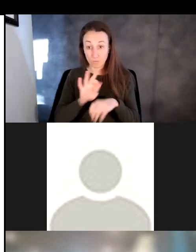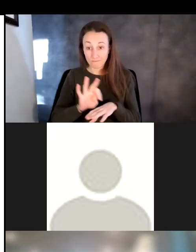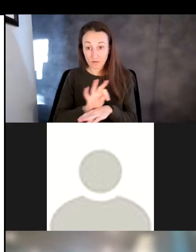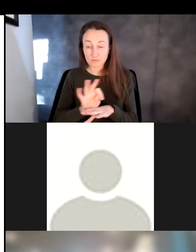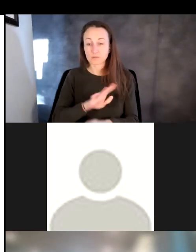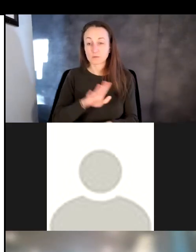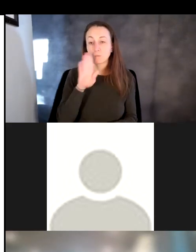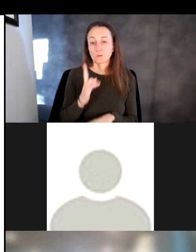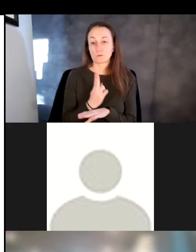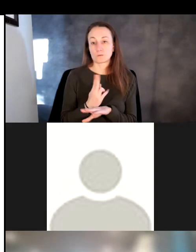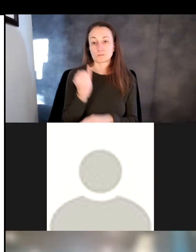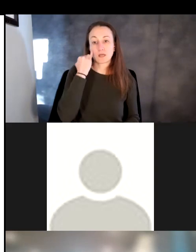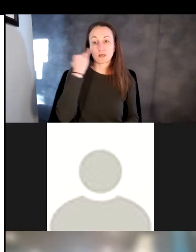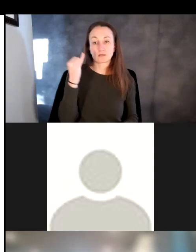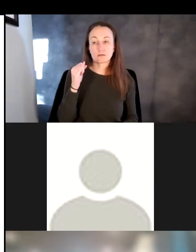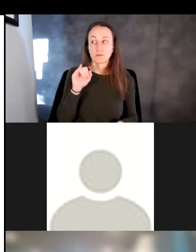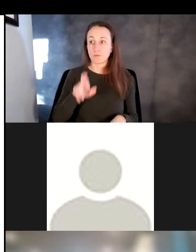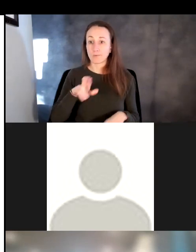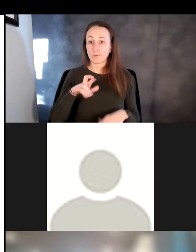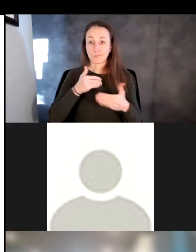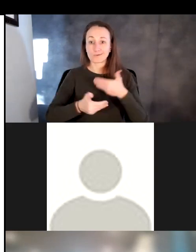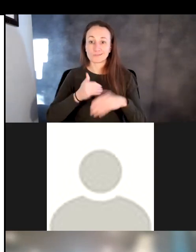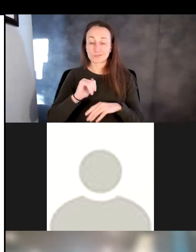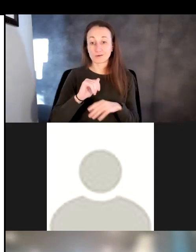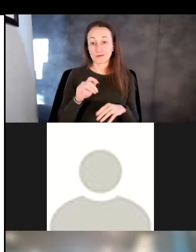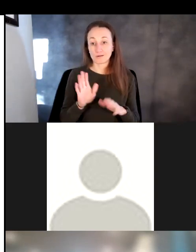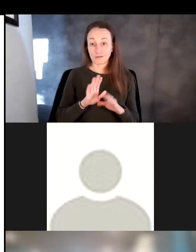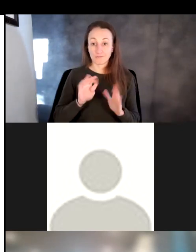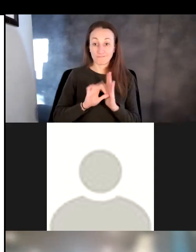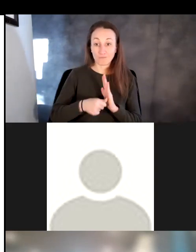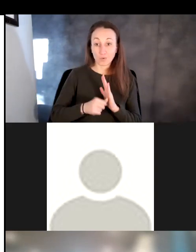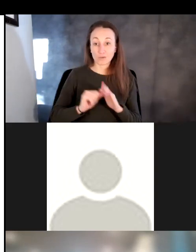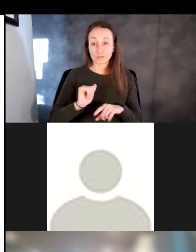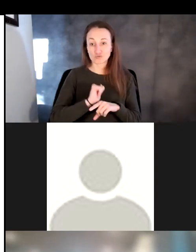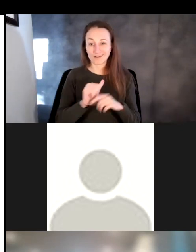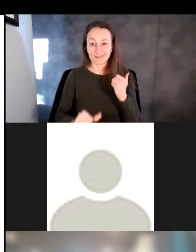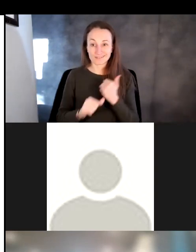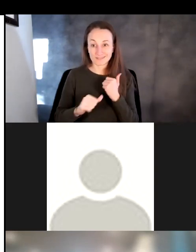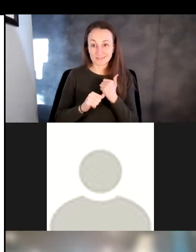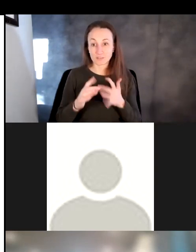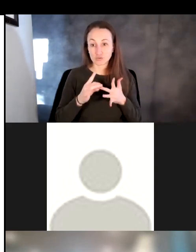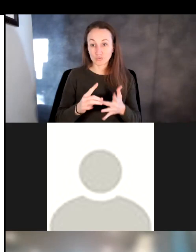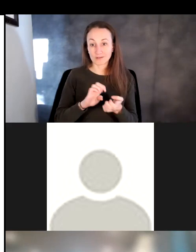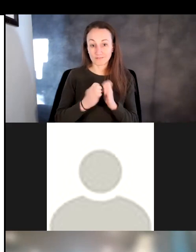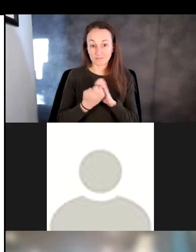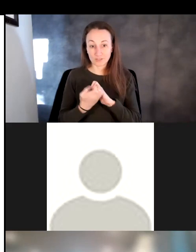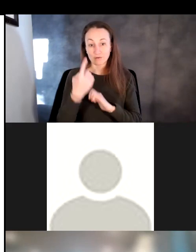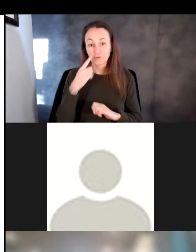or procedure of focused training, machine learning assisted directed evolution, or ftMLDE.